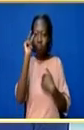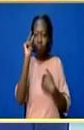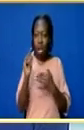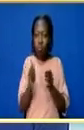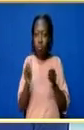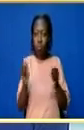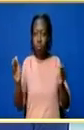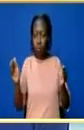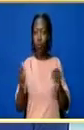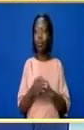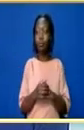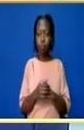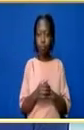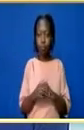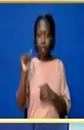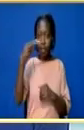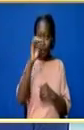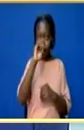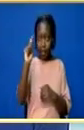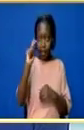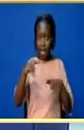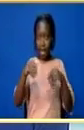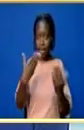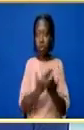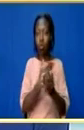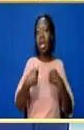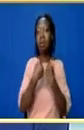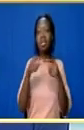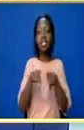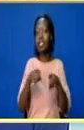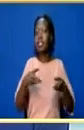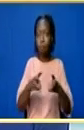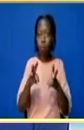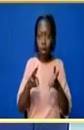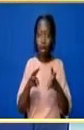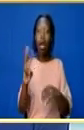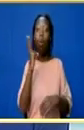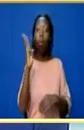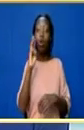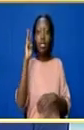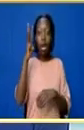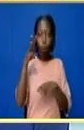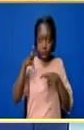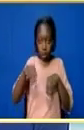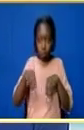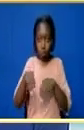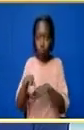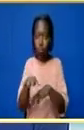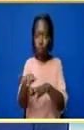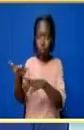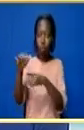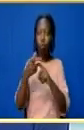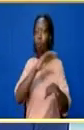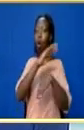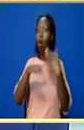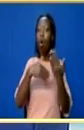is how sheet erosion happens. Yeah. You find the water will flow from all directions, because when it's